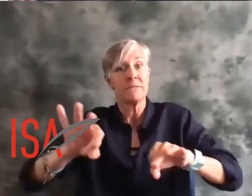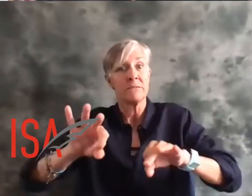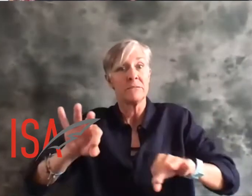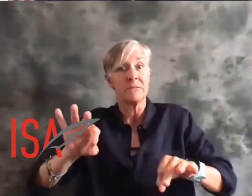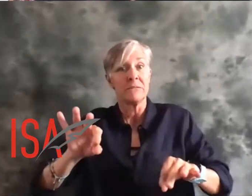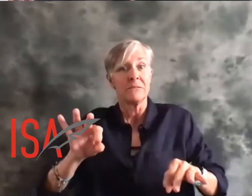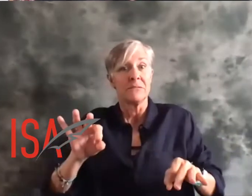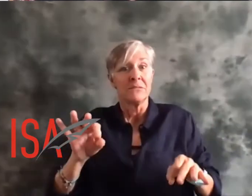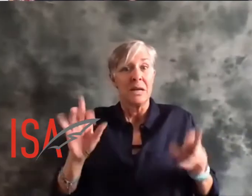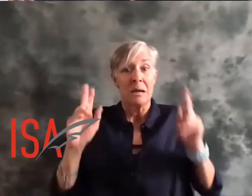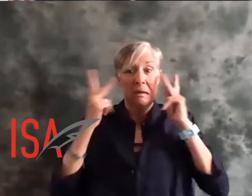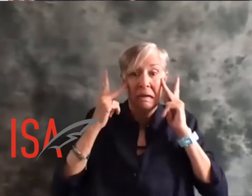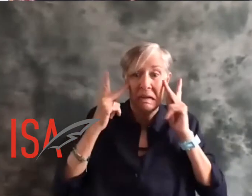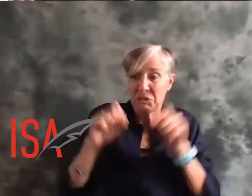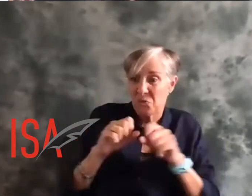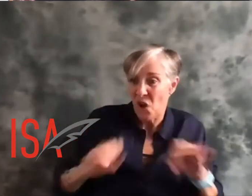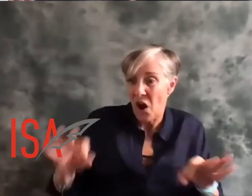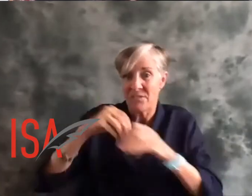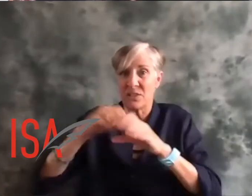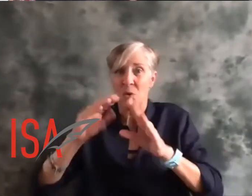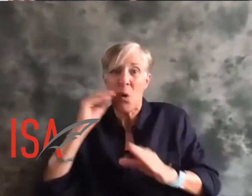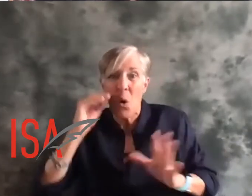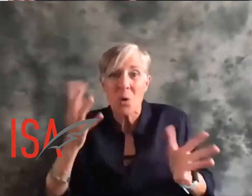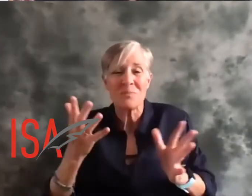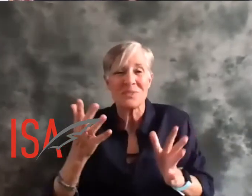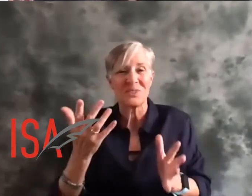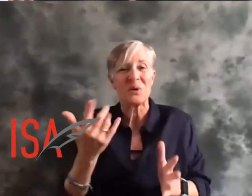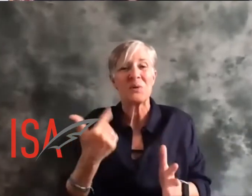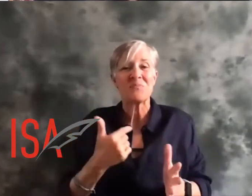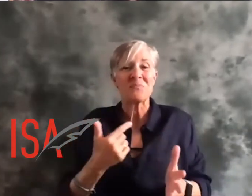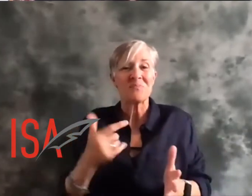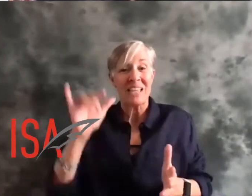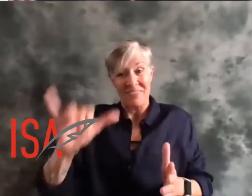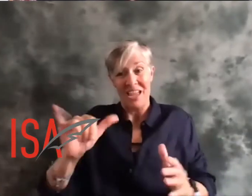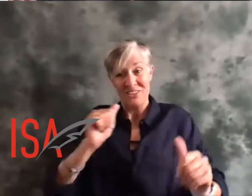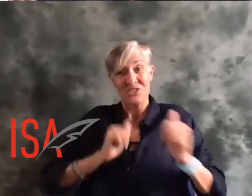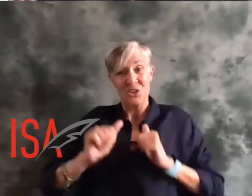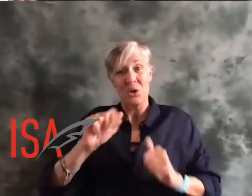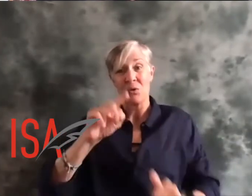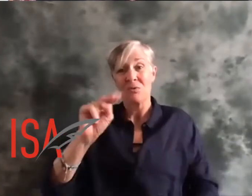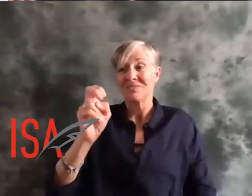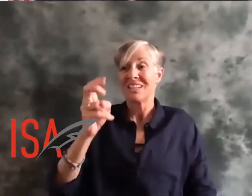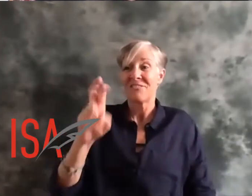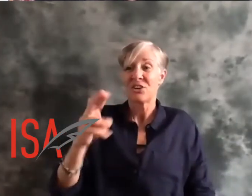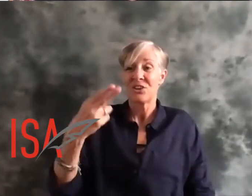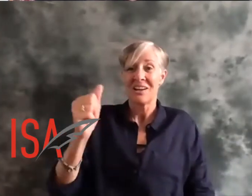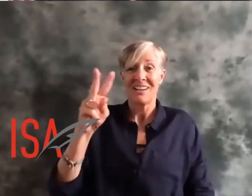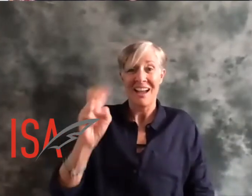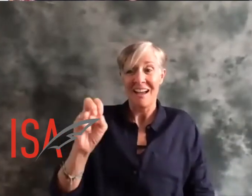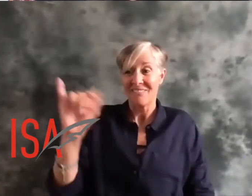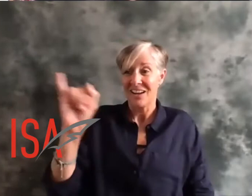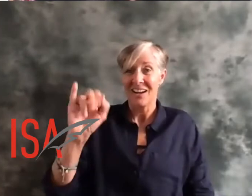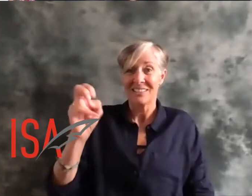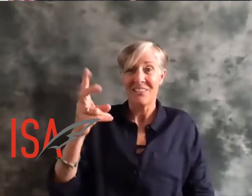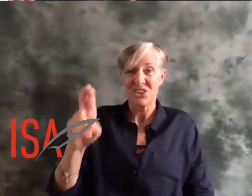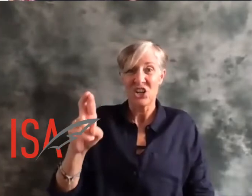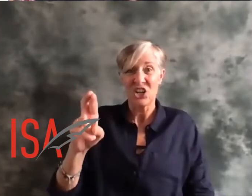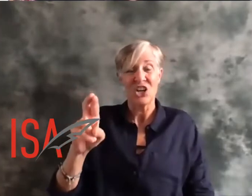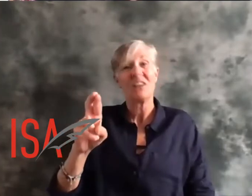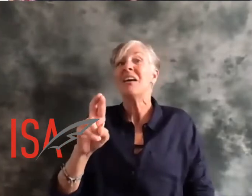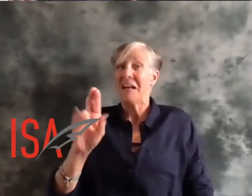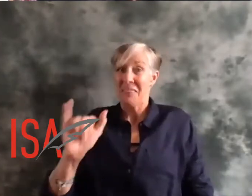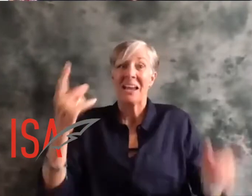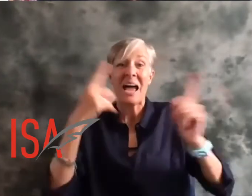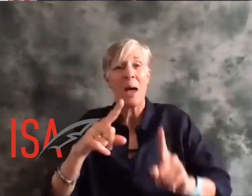your shoes off in the home. And it was played out in Never Have I Ever, but it was like, oh my gosh, like, yeah, I've been yelled at, you know, to take off